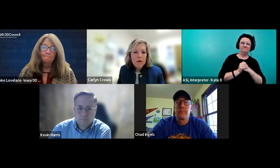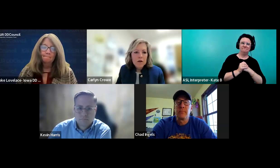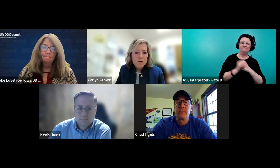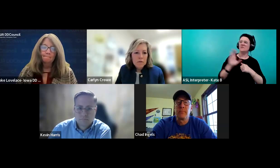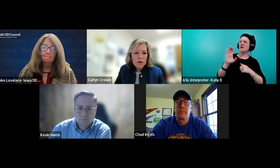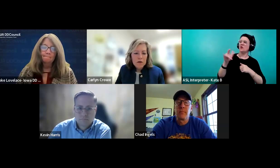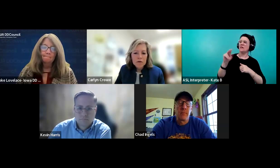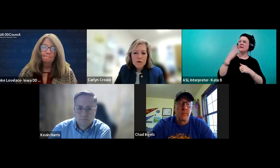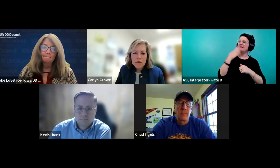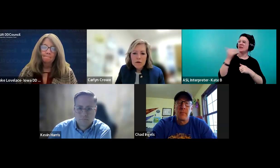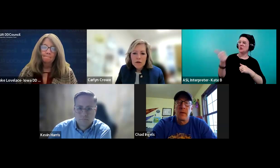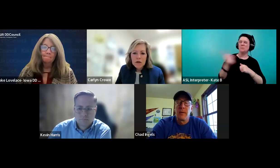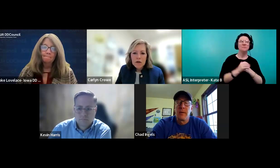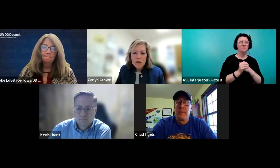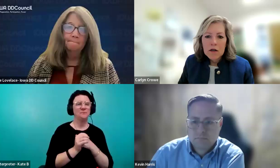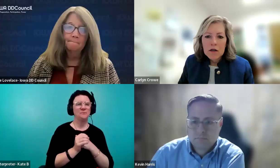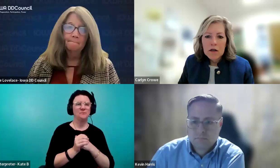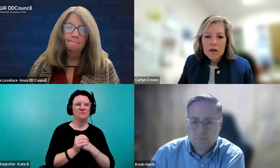Okay, awesome. Thank you.